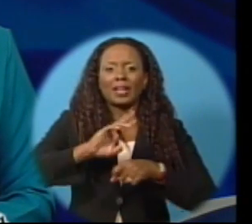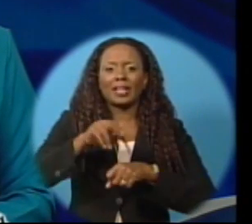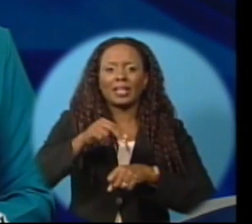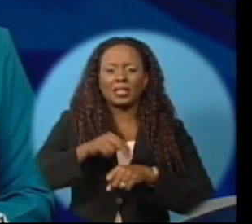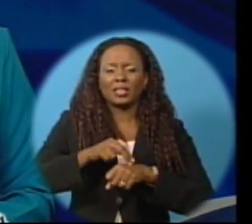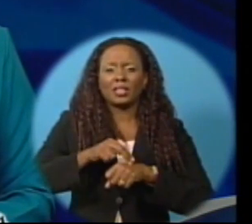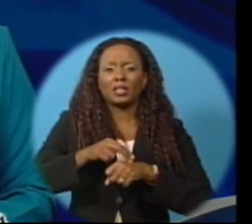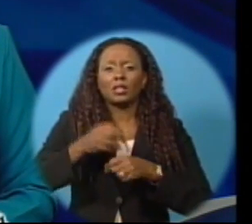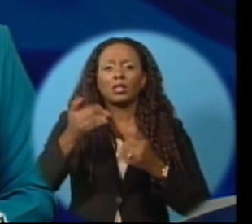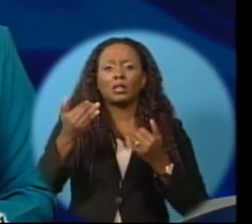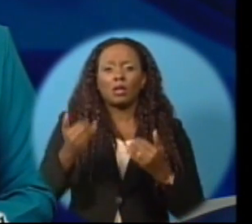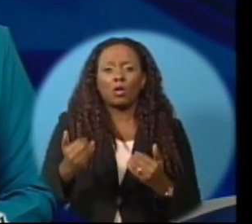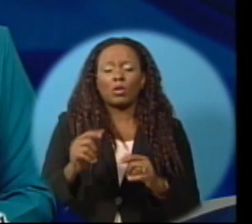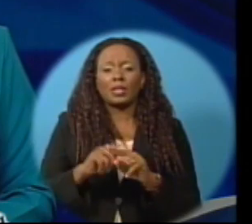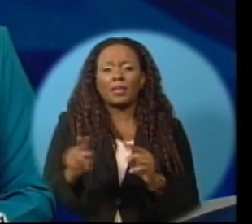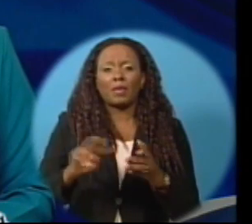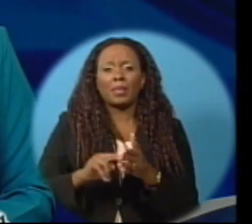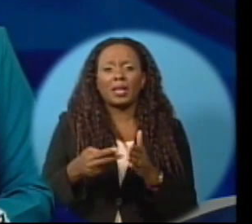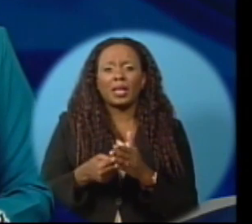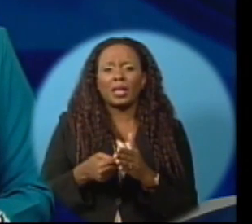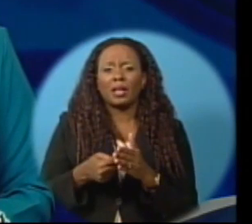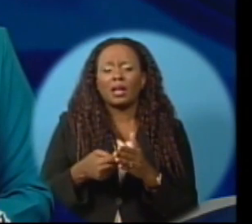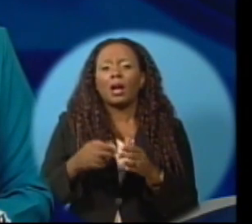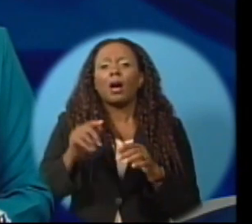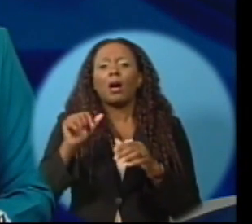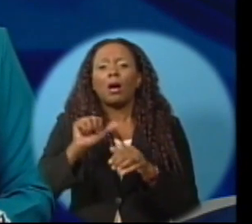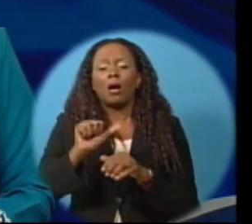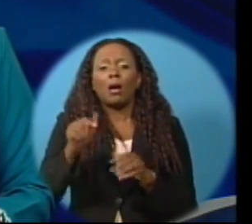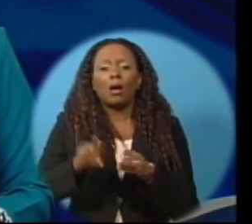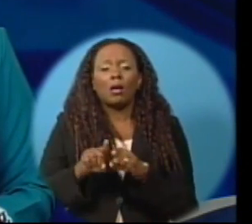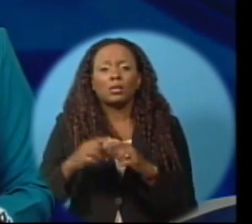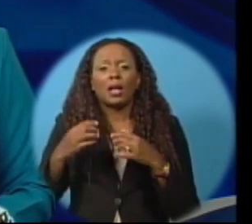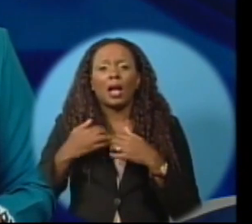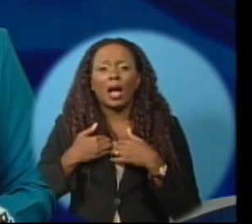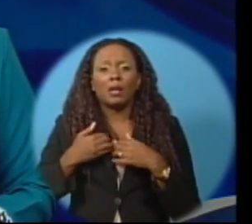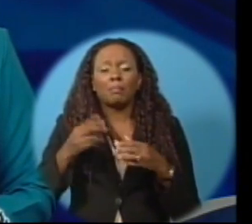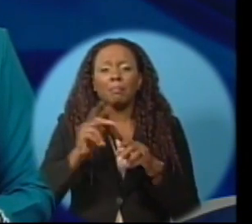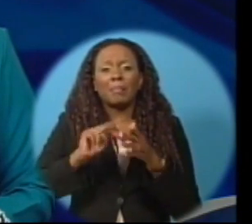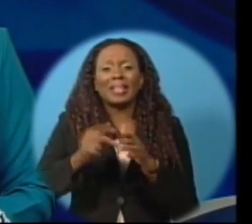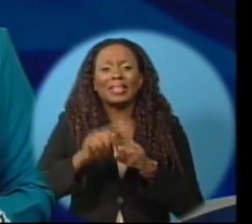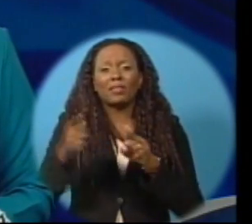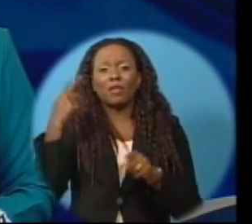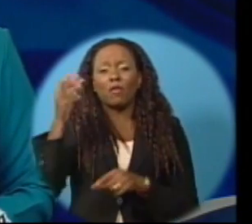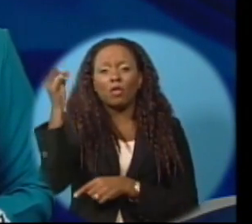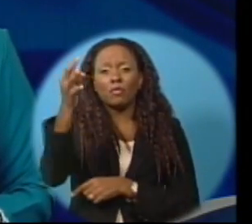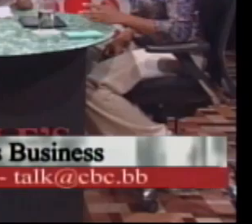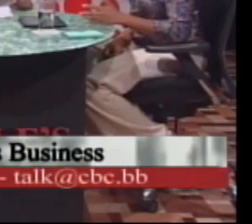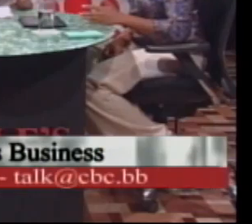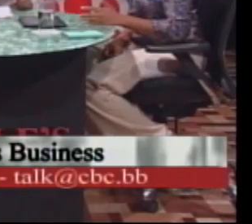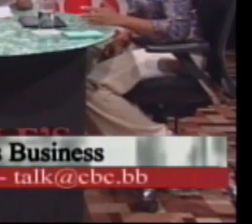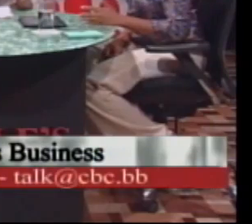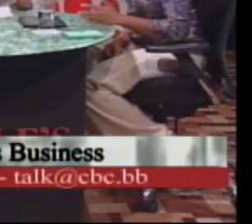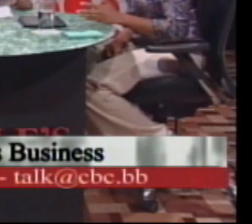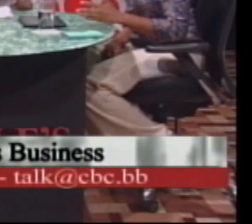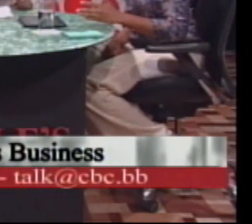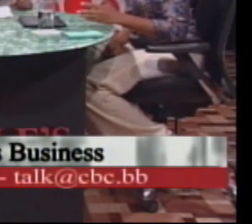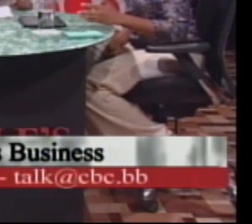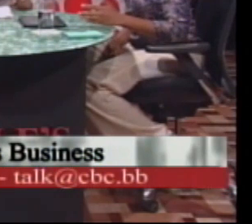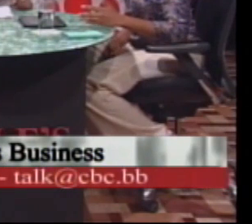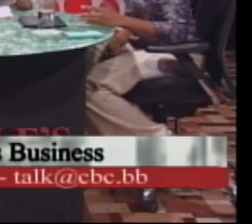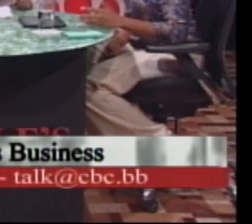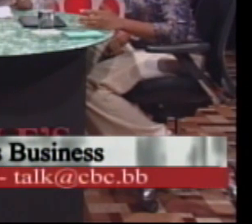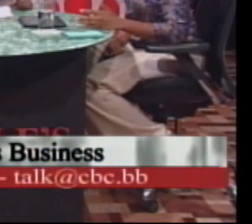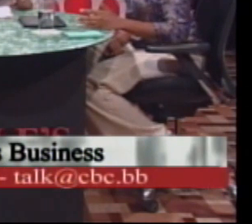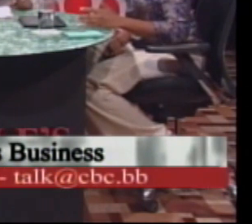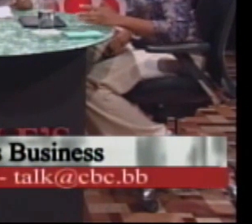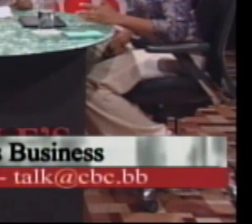different definition. She says it could also have implications for the signing of treaties in the future. Moving forward, there will be less and less